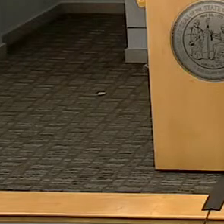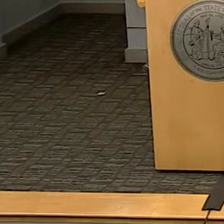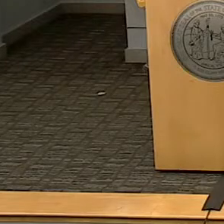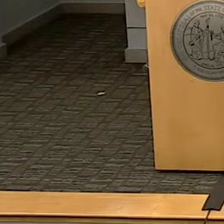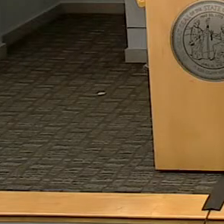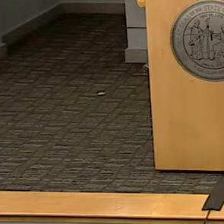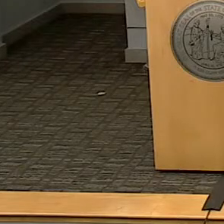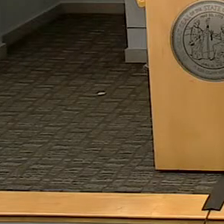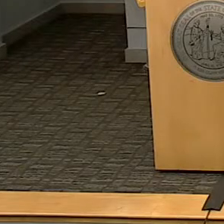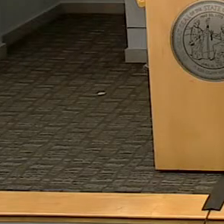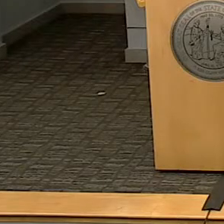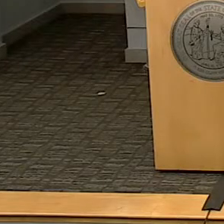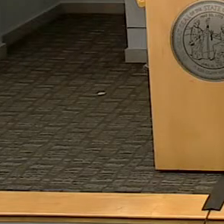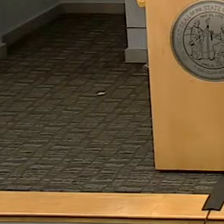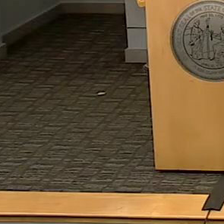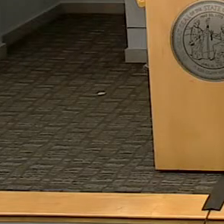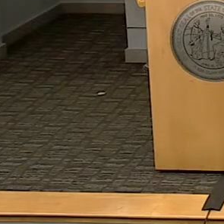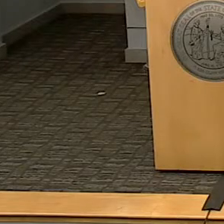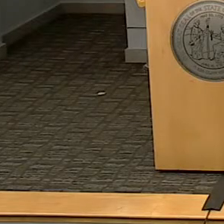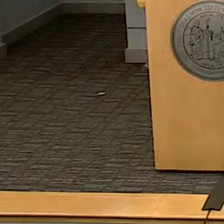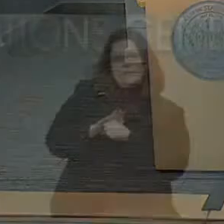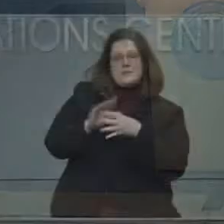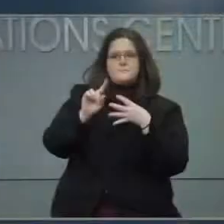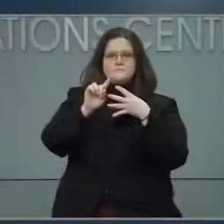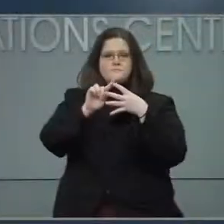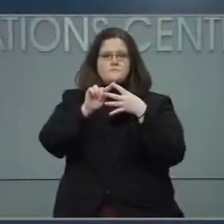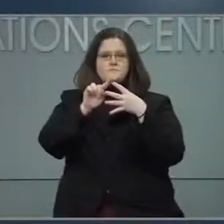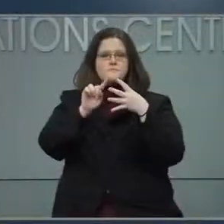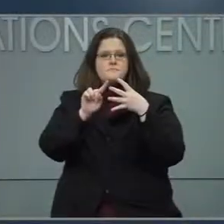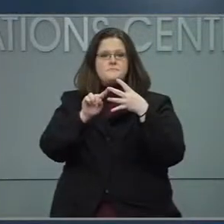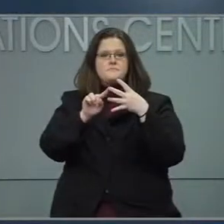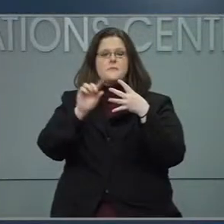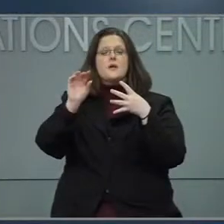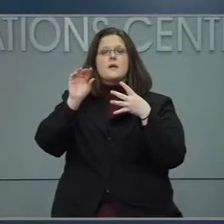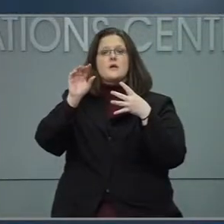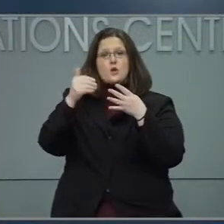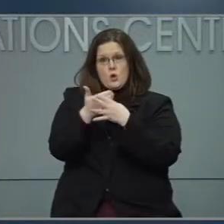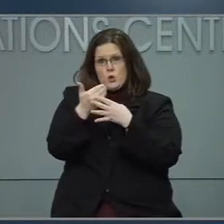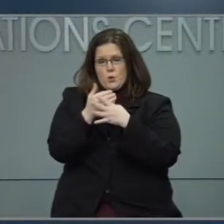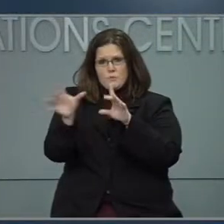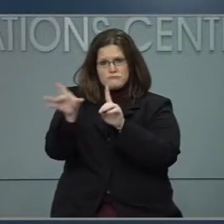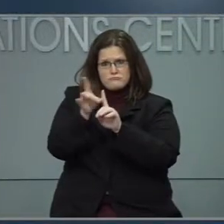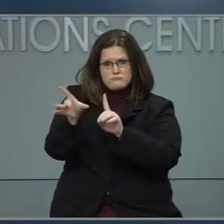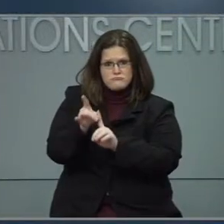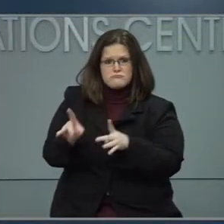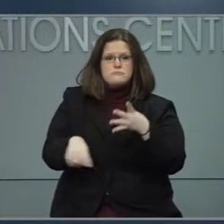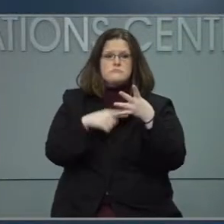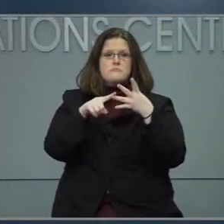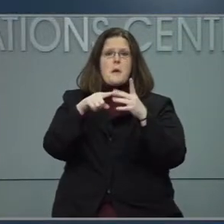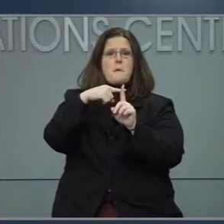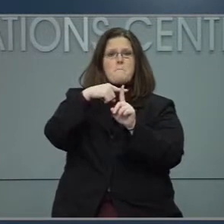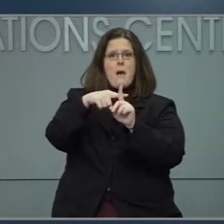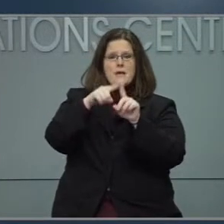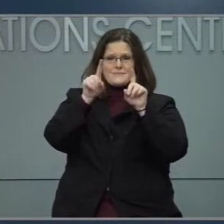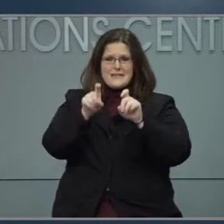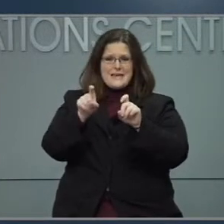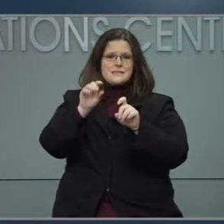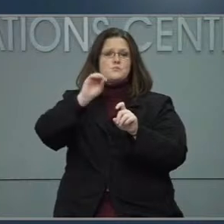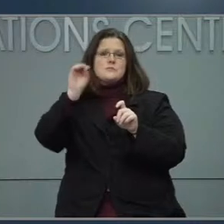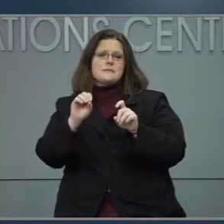COVID-like syndromic cases, new cases, positive tests as a percentage of total tests, and hospitalizations. Let's dive